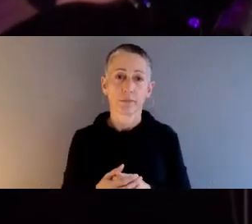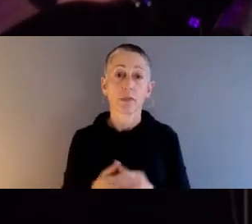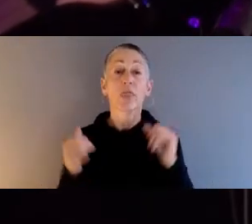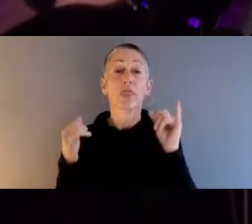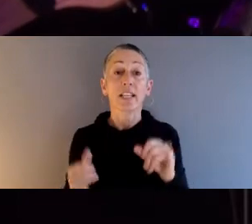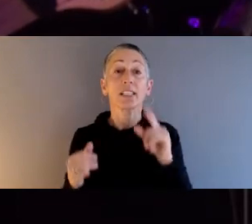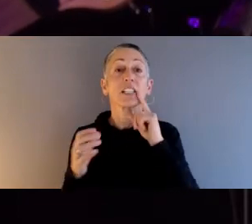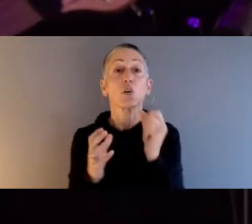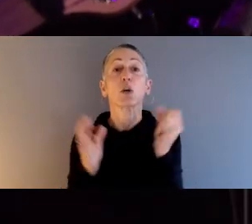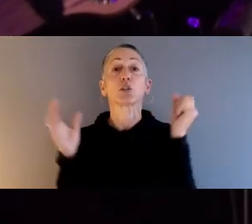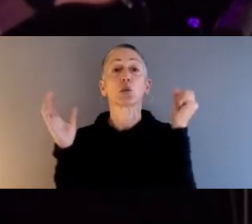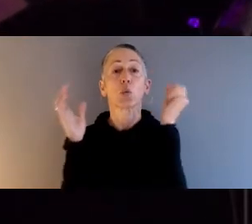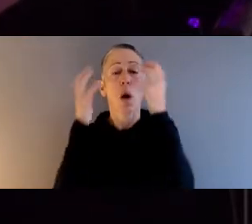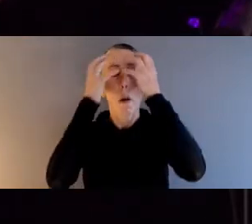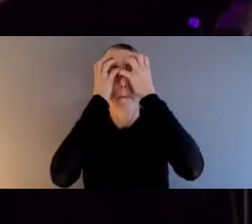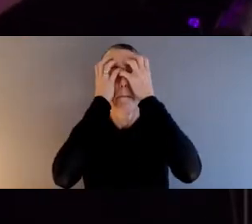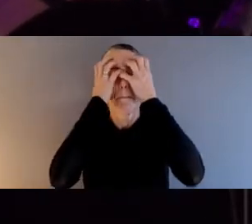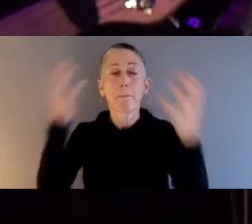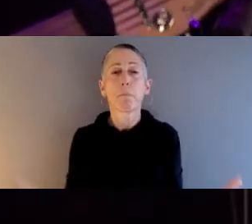guys.